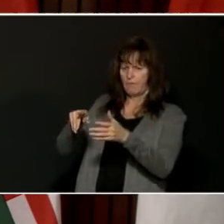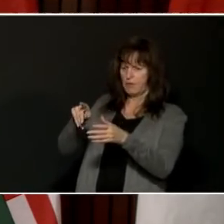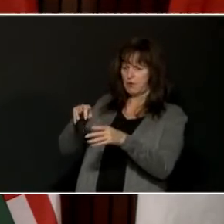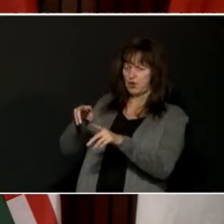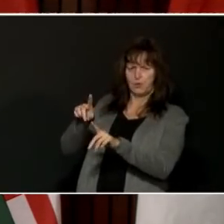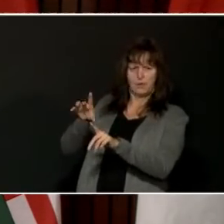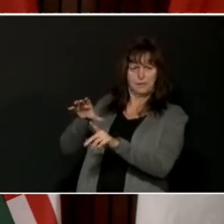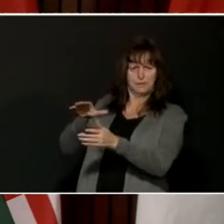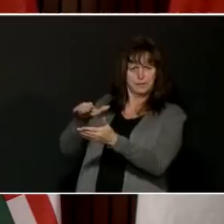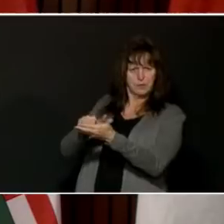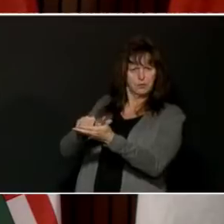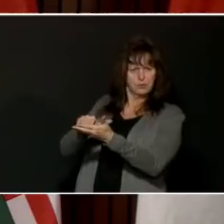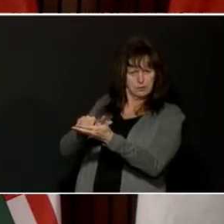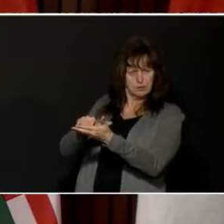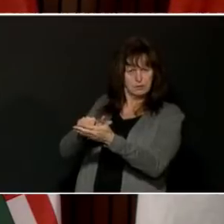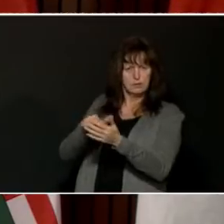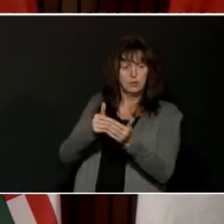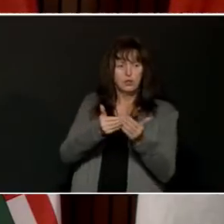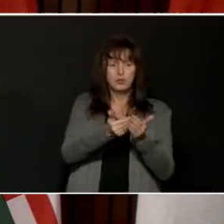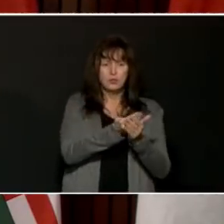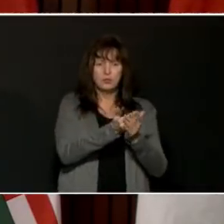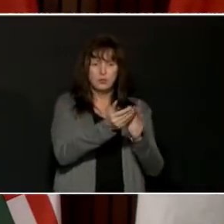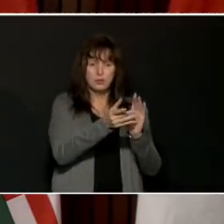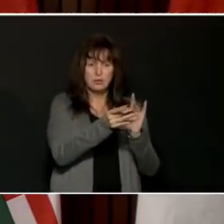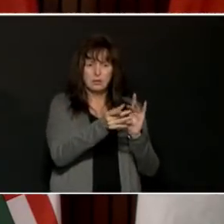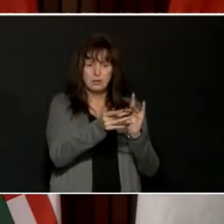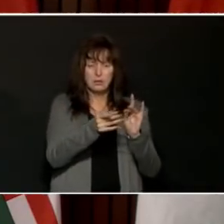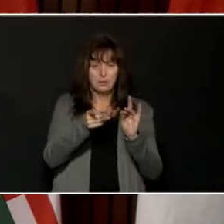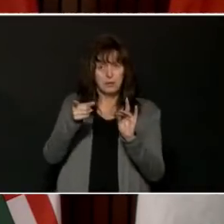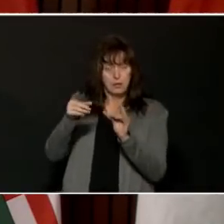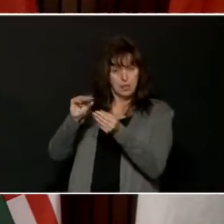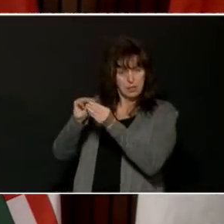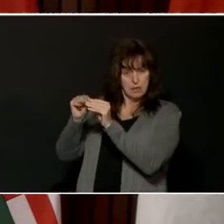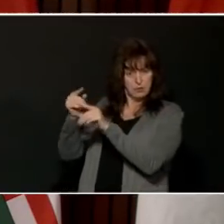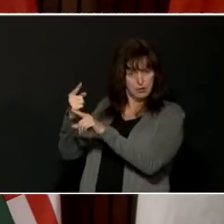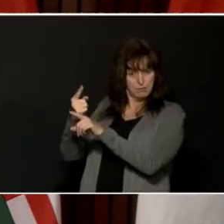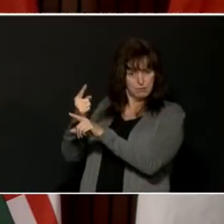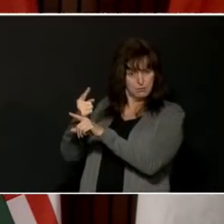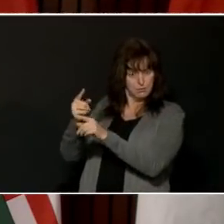health measures? And how does this model specifically define a circuit breaker?